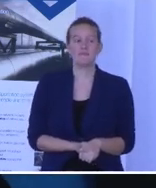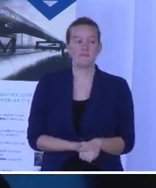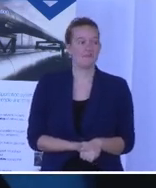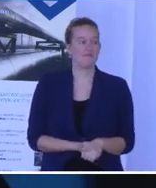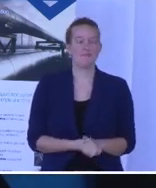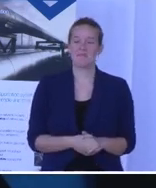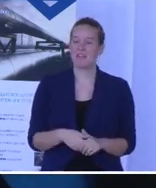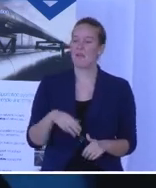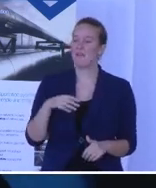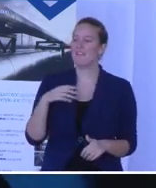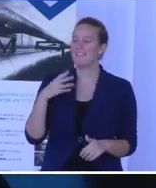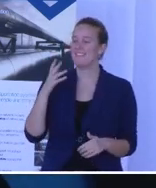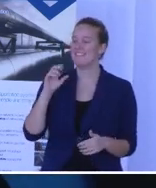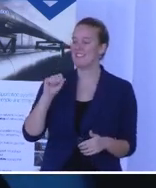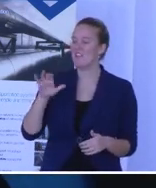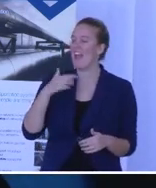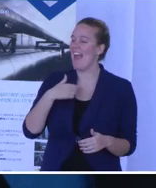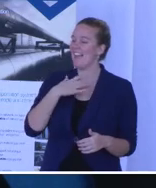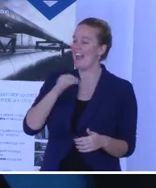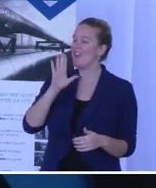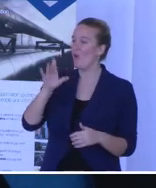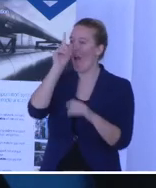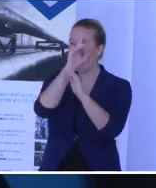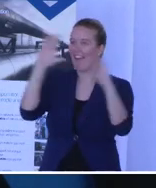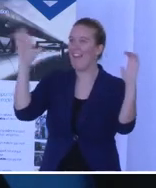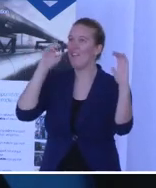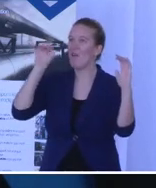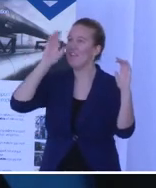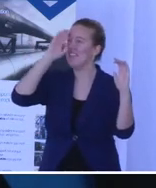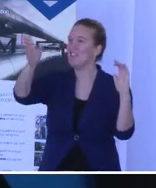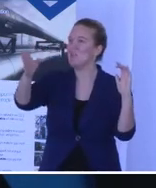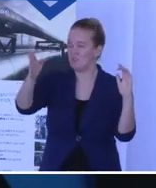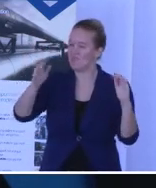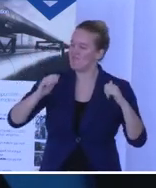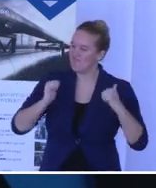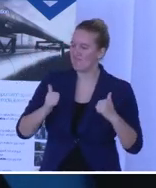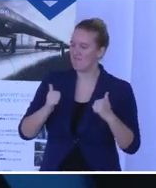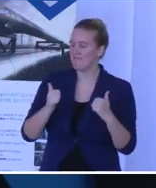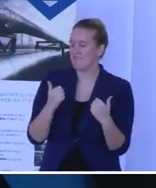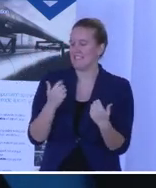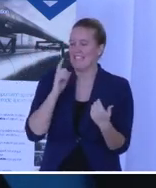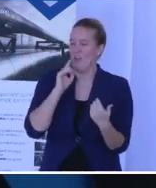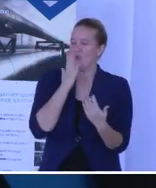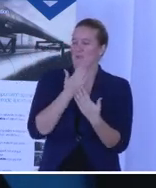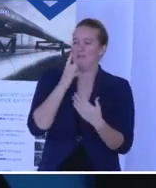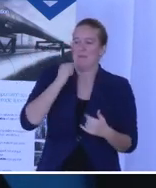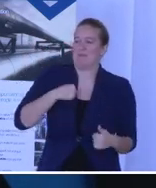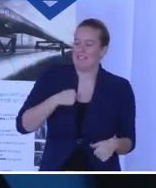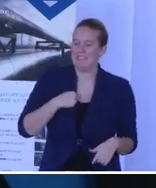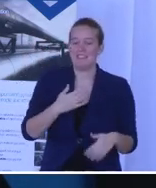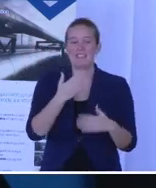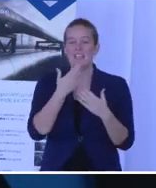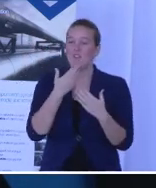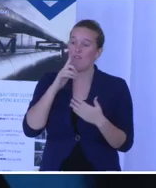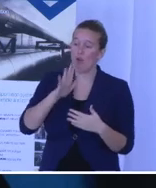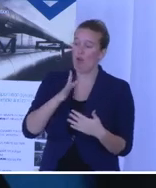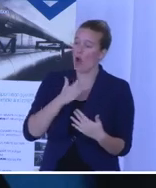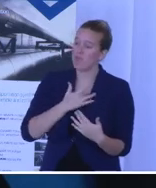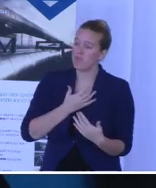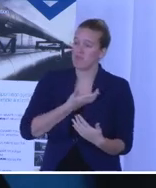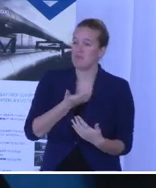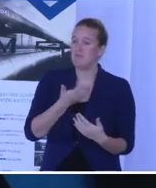Mr. Secretary, I like your vision of the future. Sounds good to me. Thank you for your heartfelt